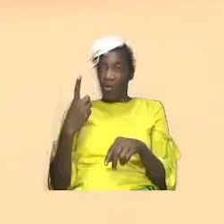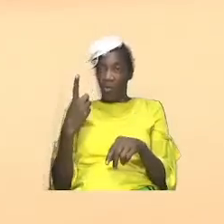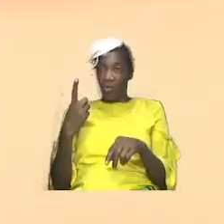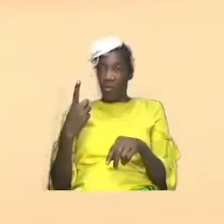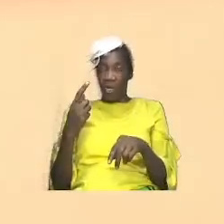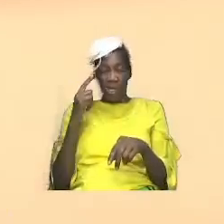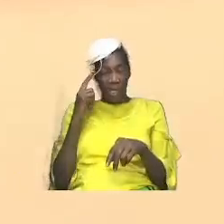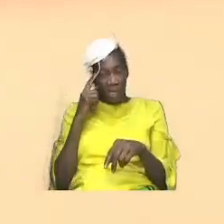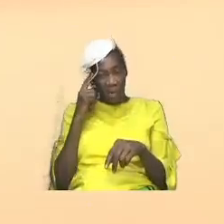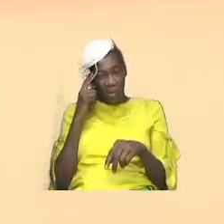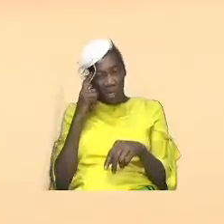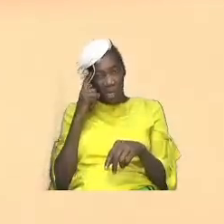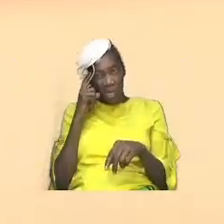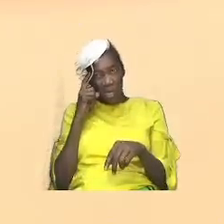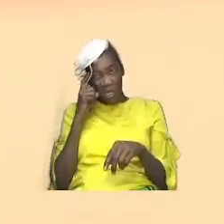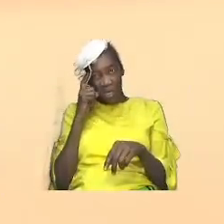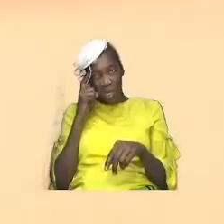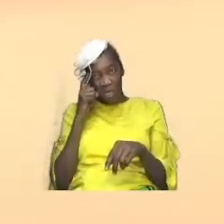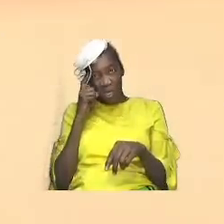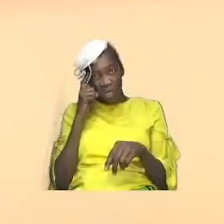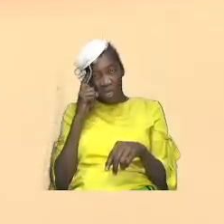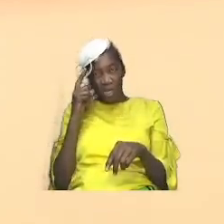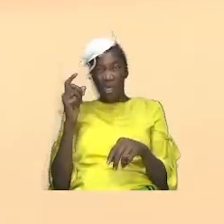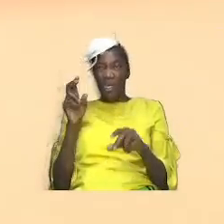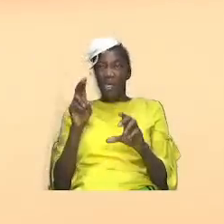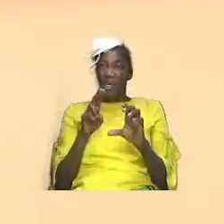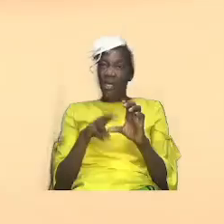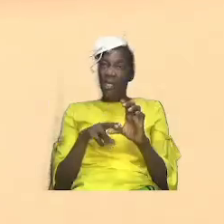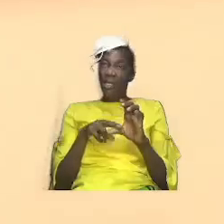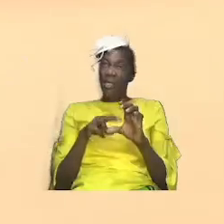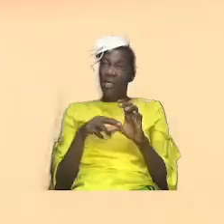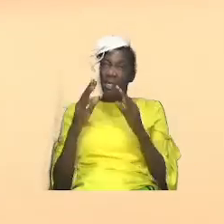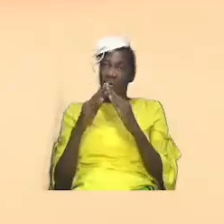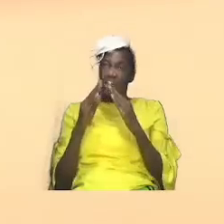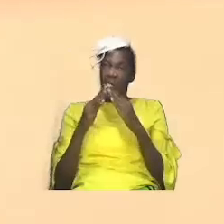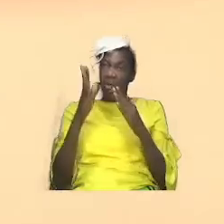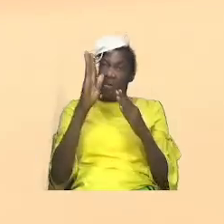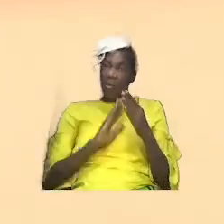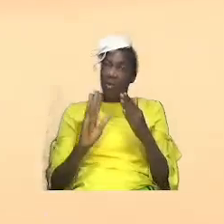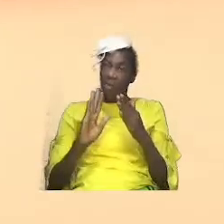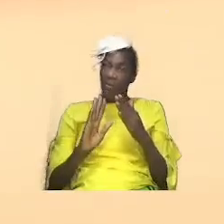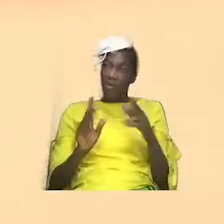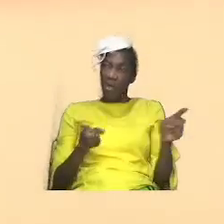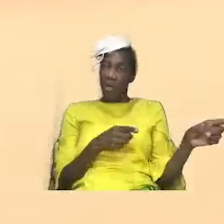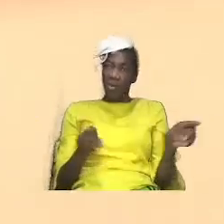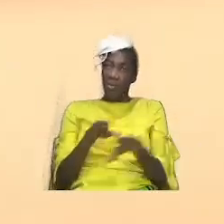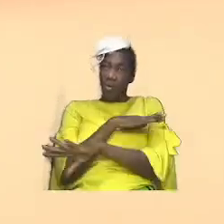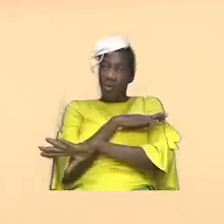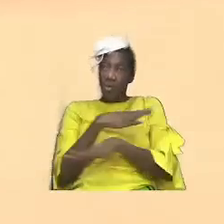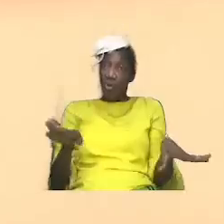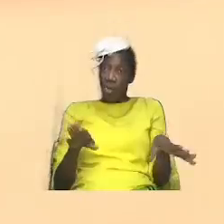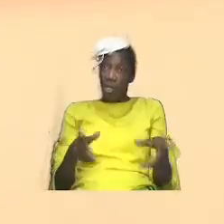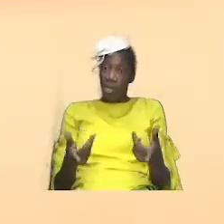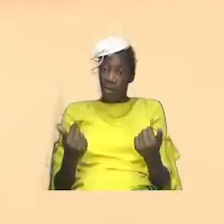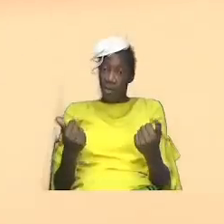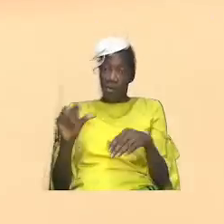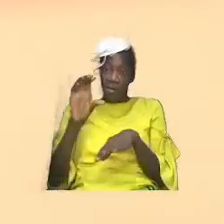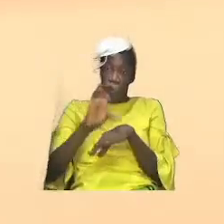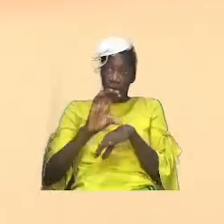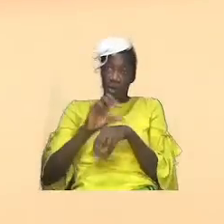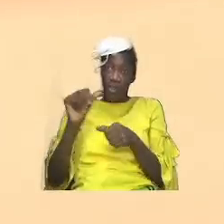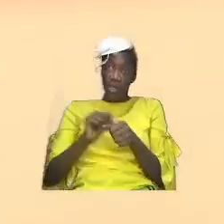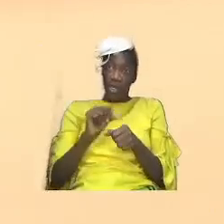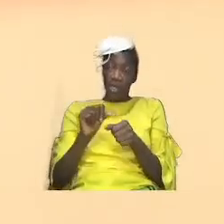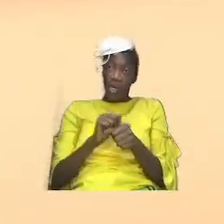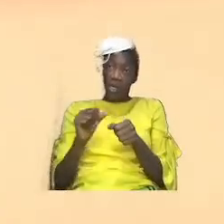in their right mind that can sit in the house of God doing nothing and just coming to church every Sunday